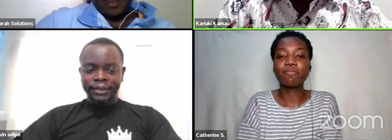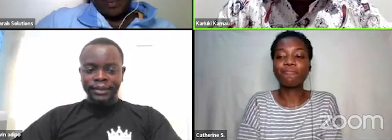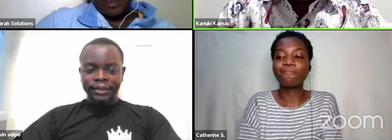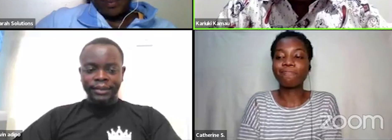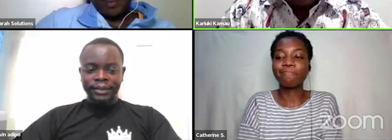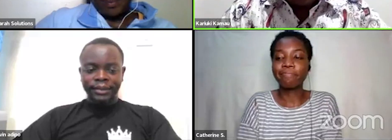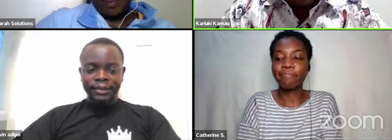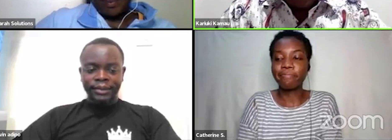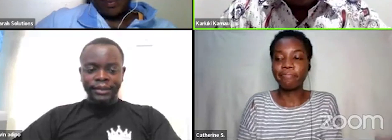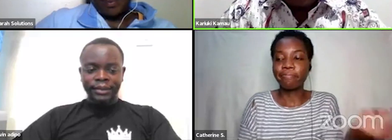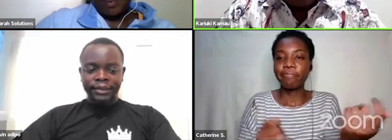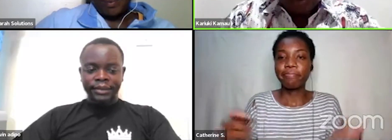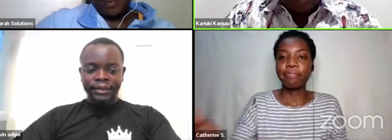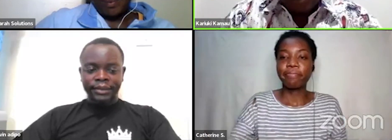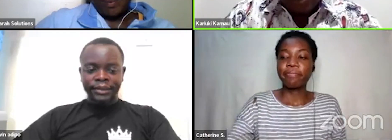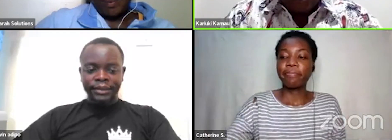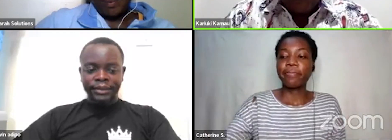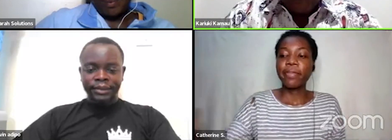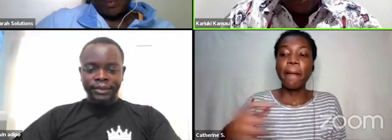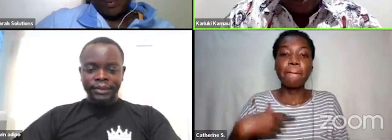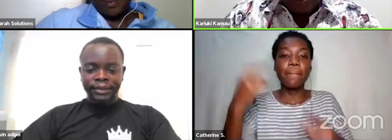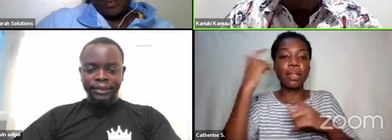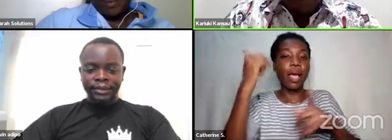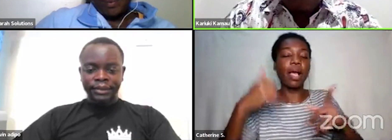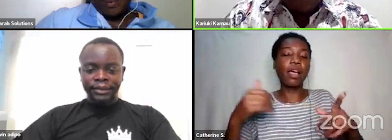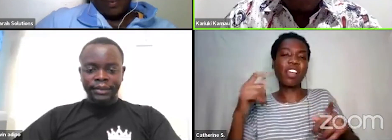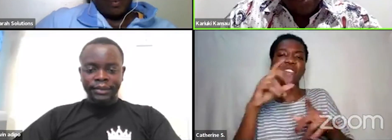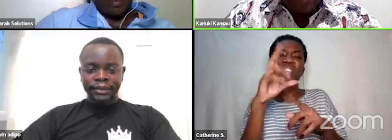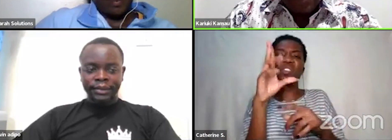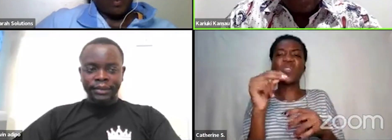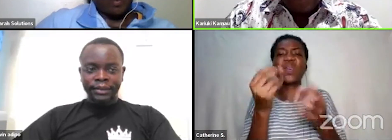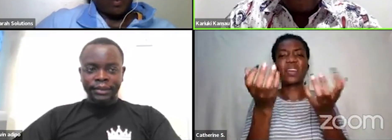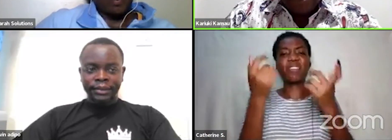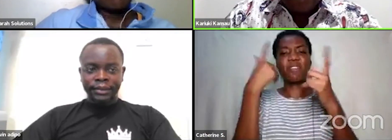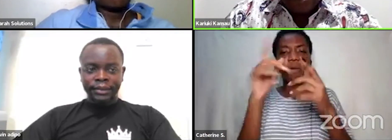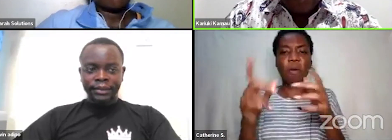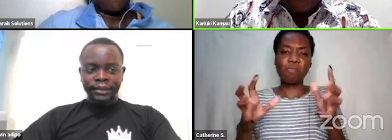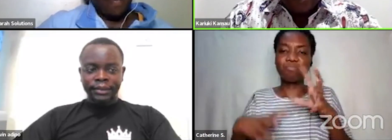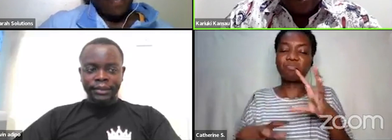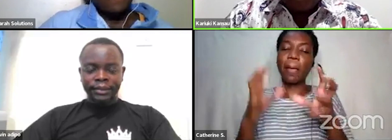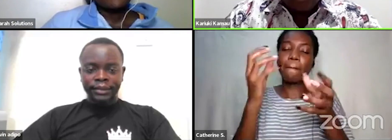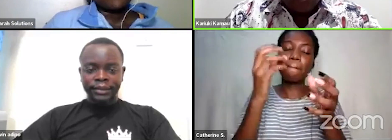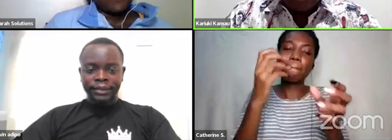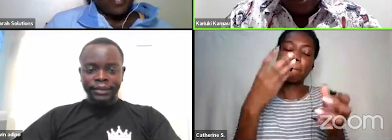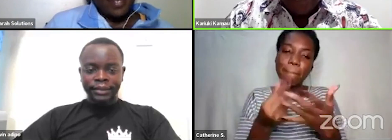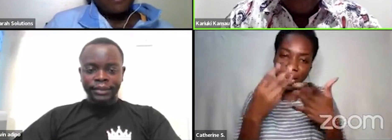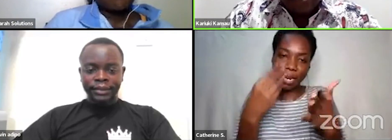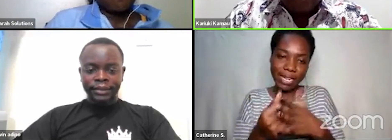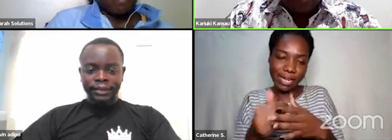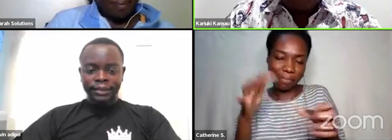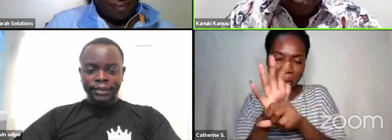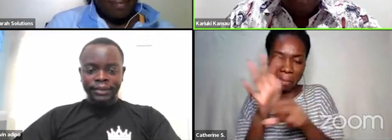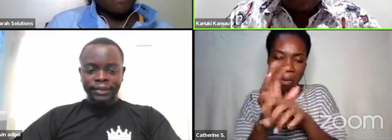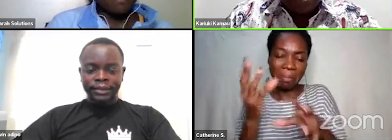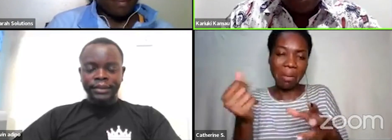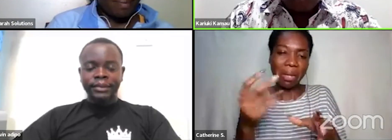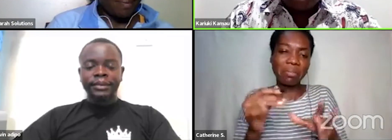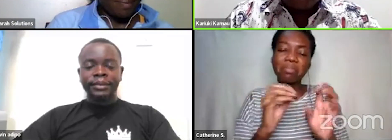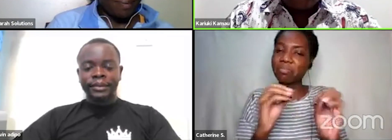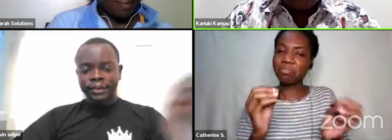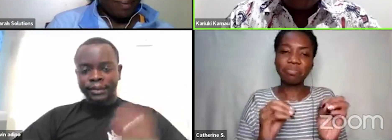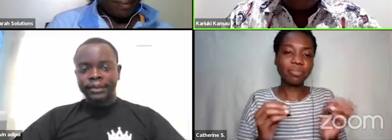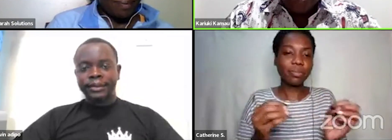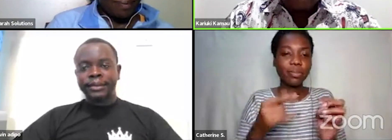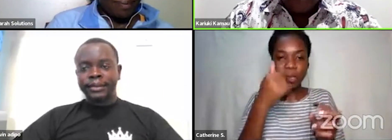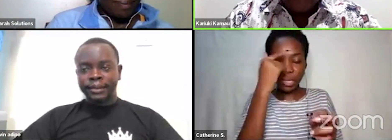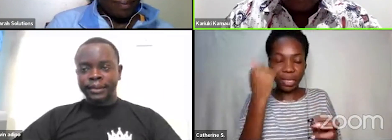I think there is no need of pumping money in a venture if there is no break even. Sometimes you need